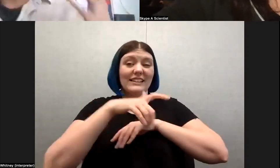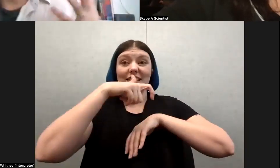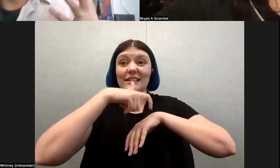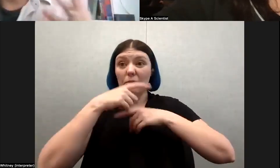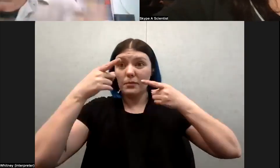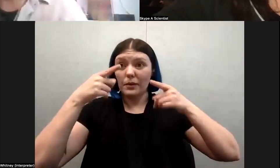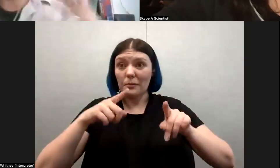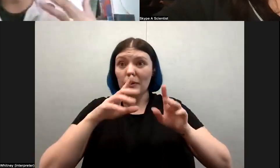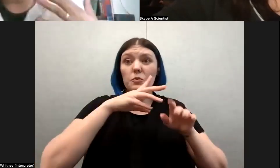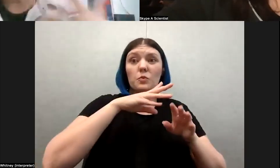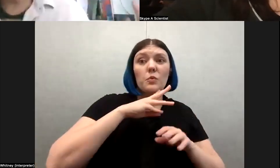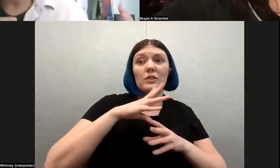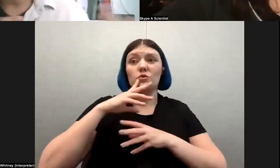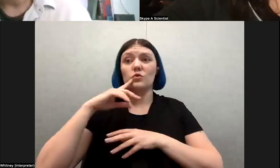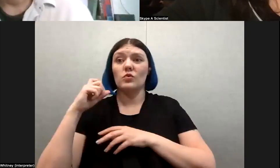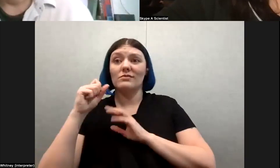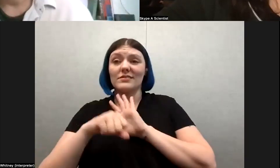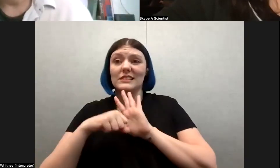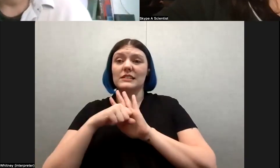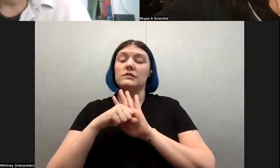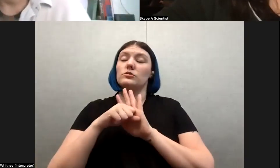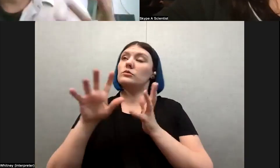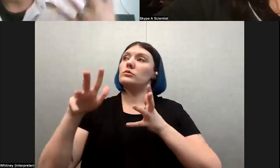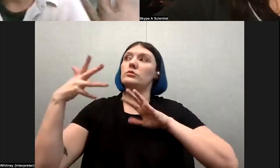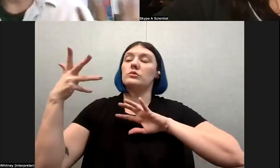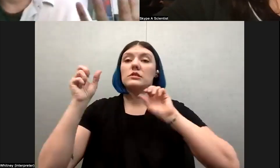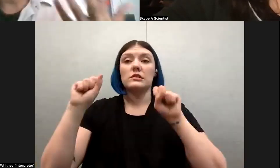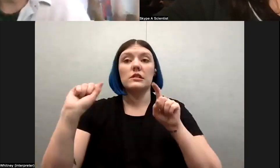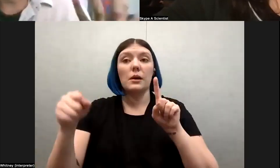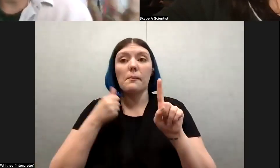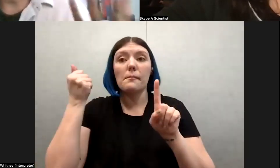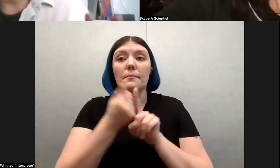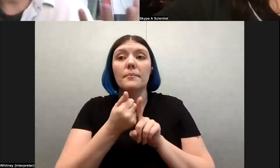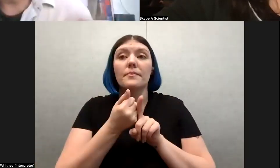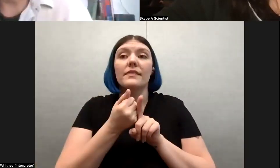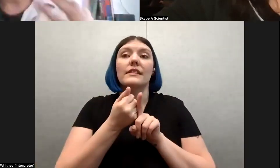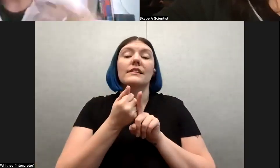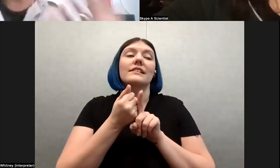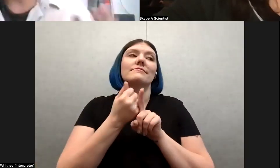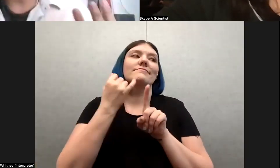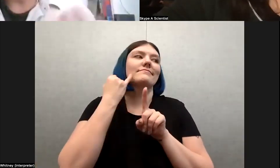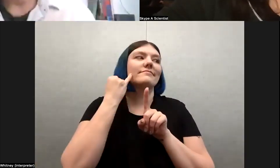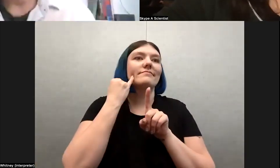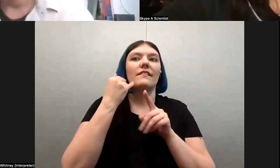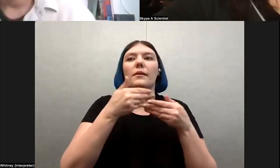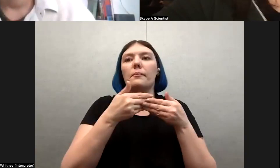And that can really impact whether for example, the wading bird nest, how well they